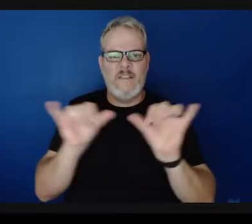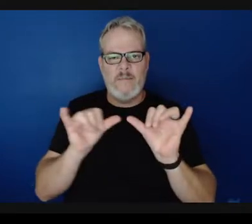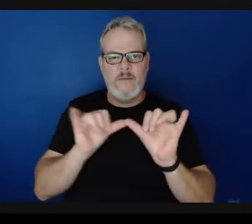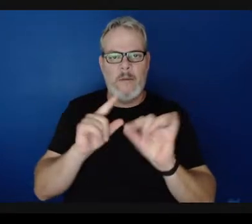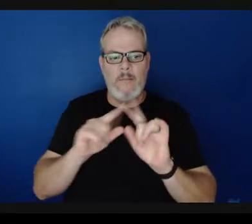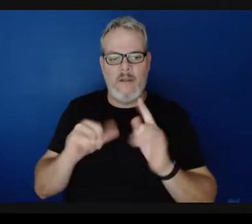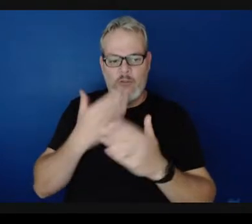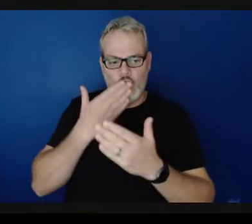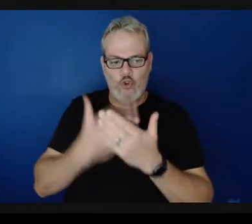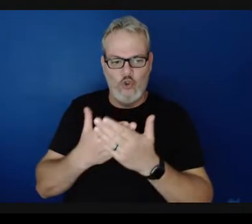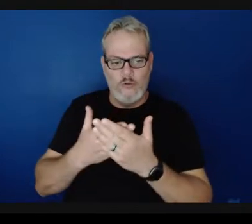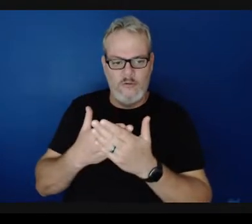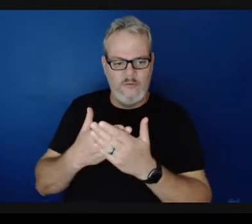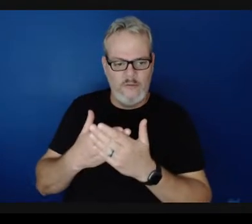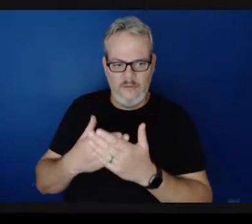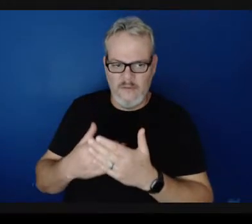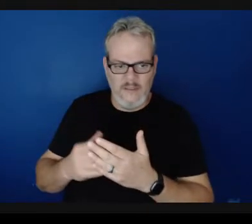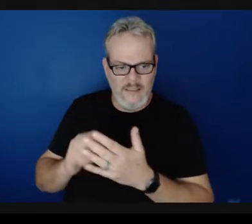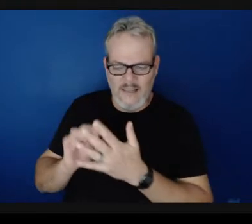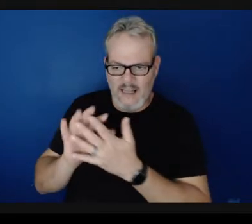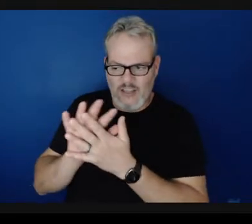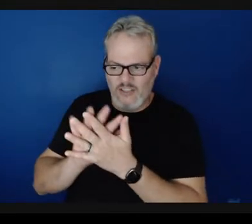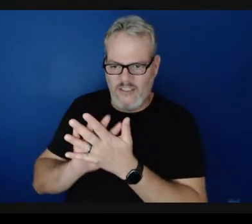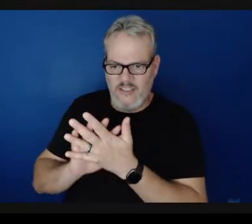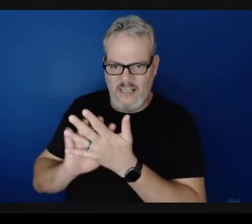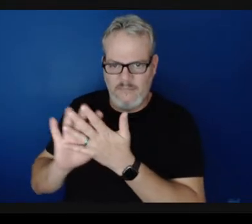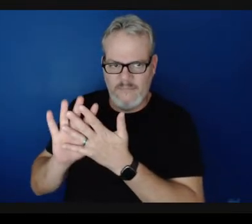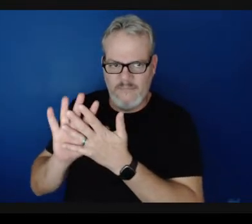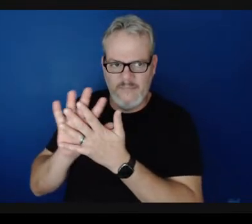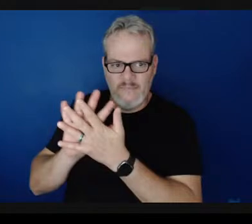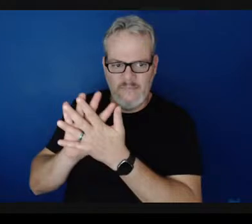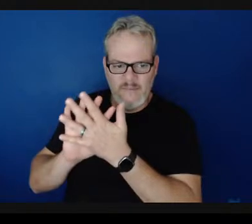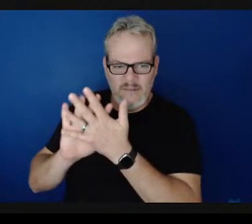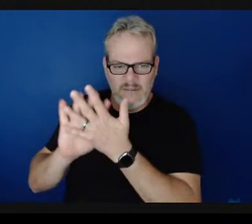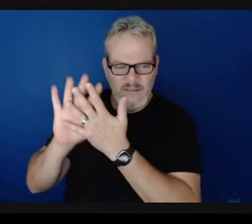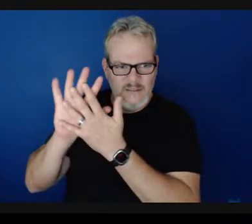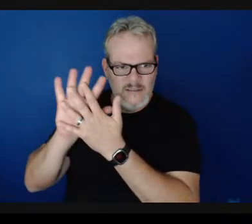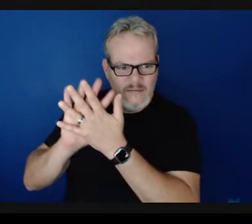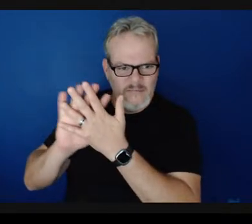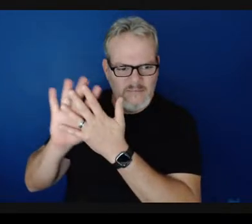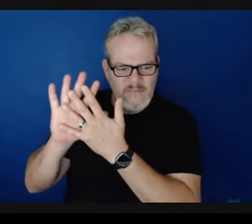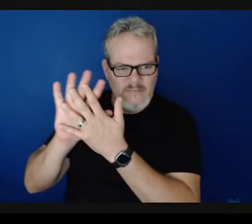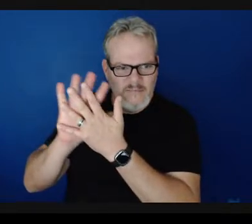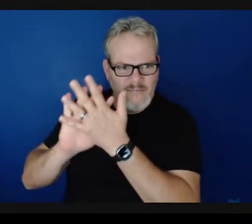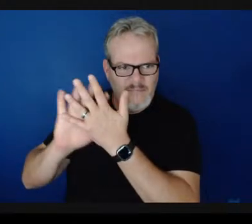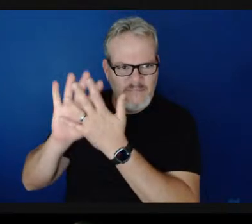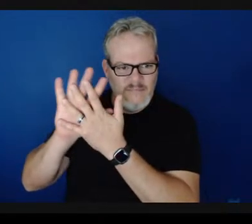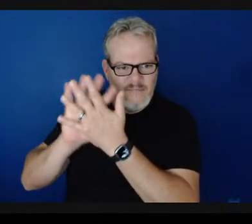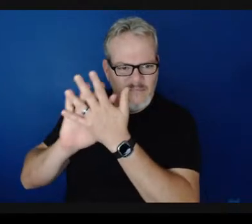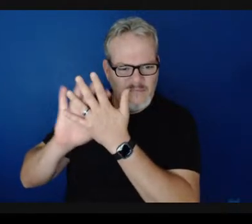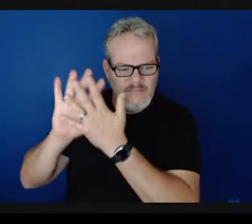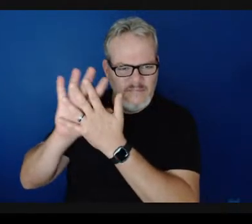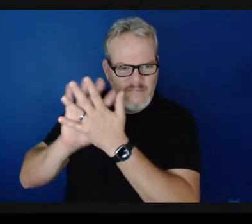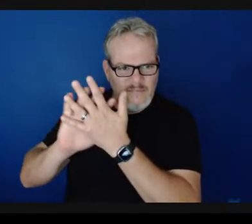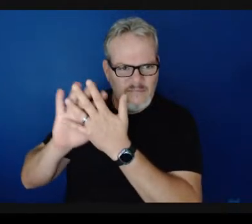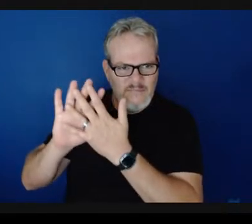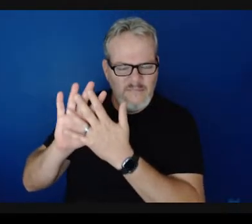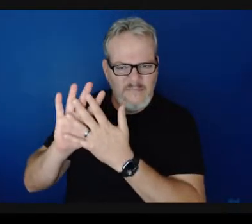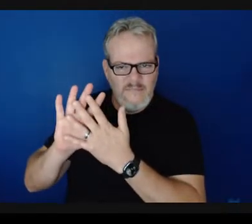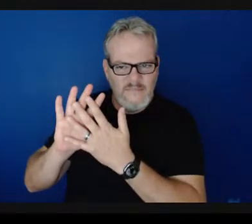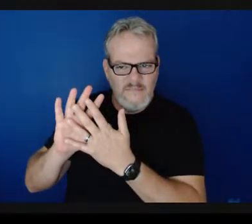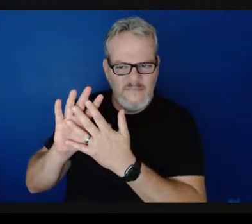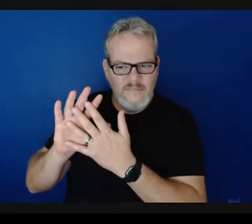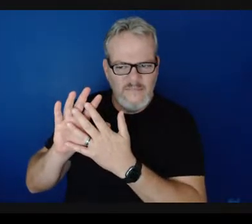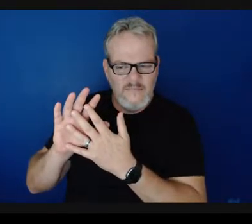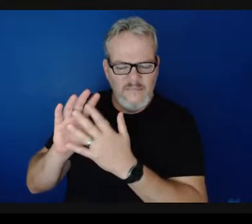discuss what the answer might possibly be, right? And so in Kilauea, it took 36 years for it to